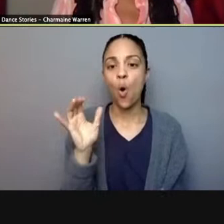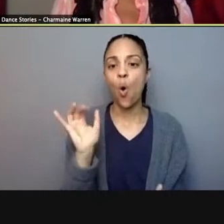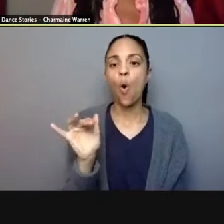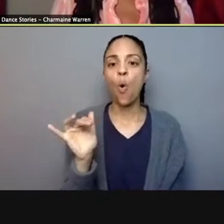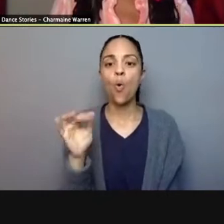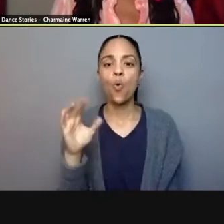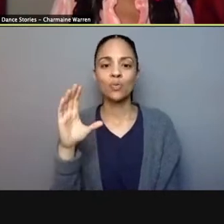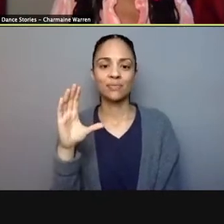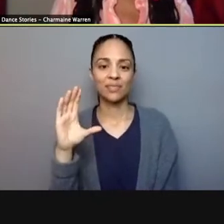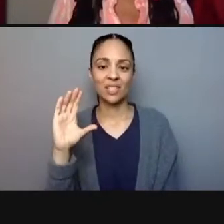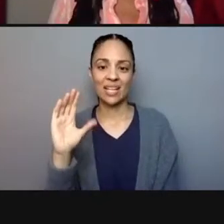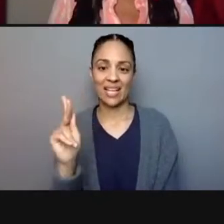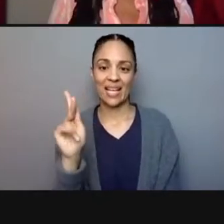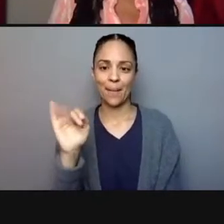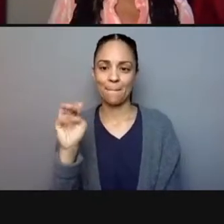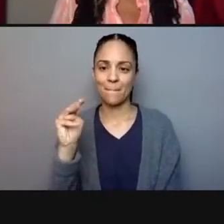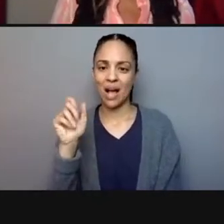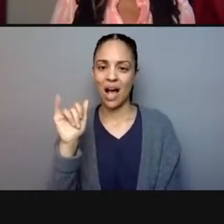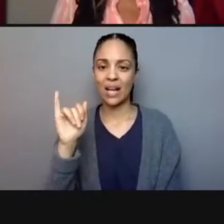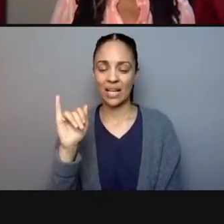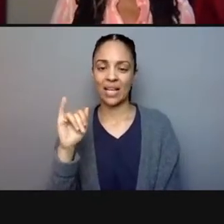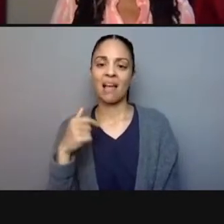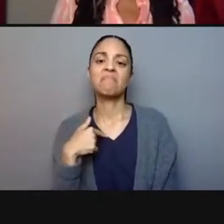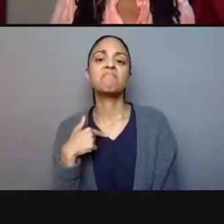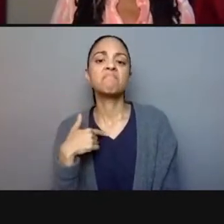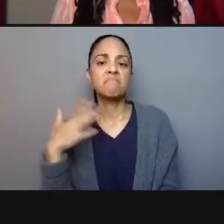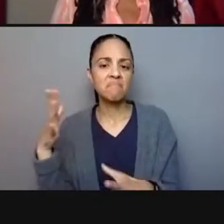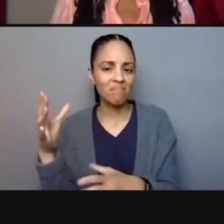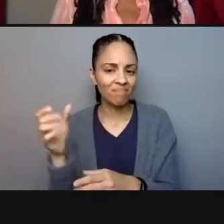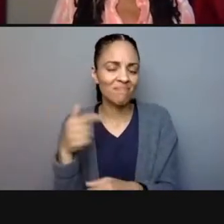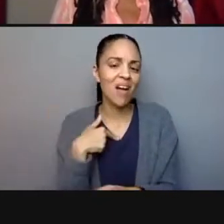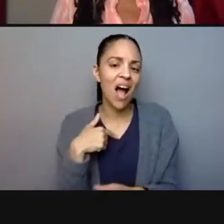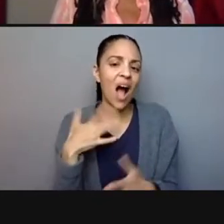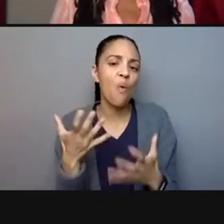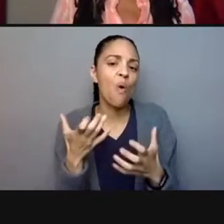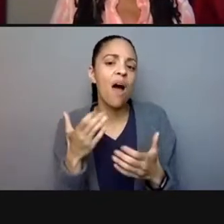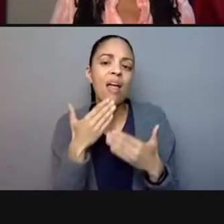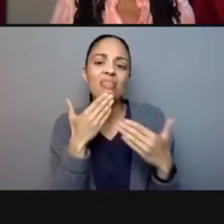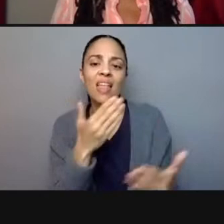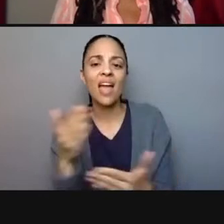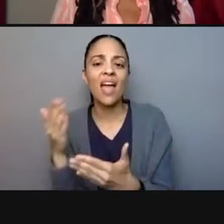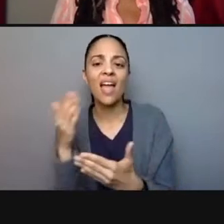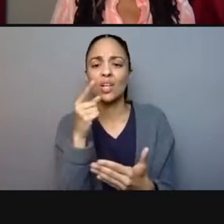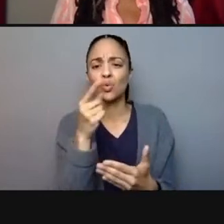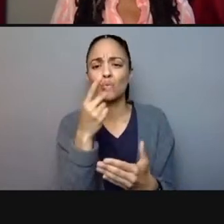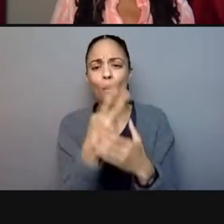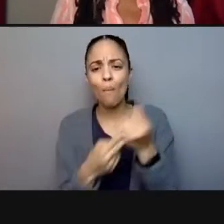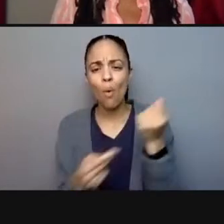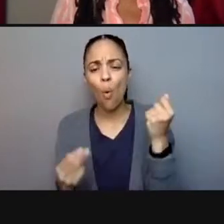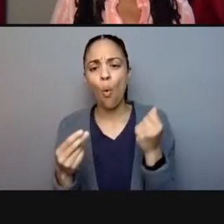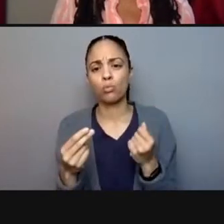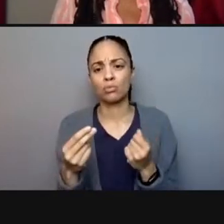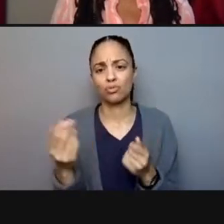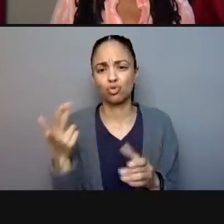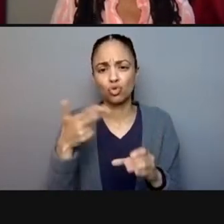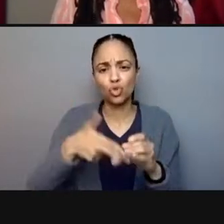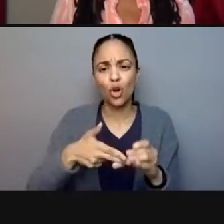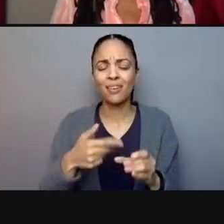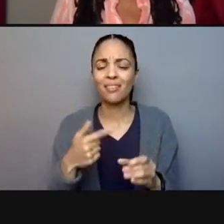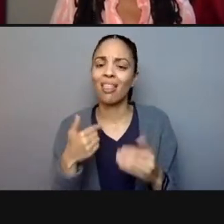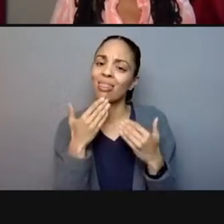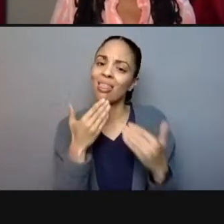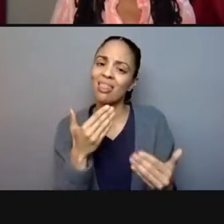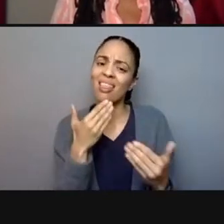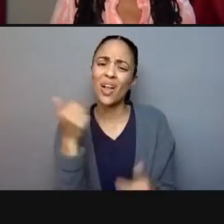So thank you both for being here. And thank you so much, everyone, for being with us tonight, as always, on